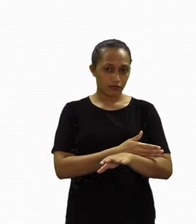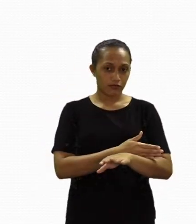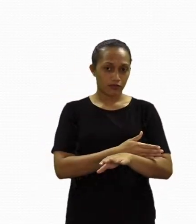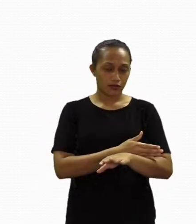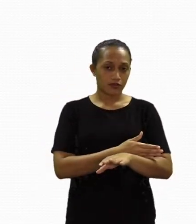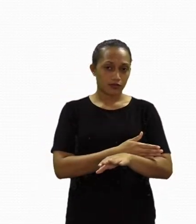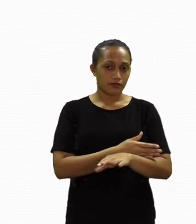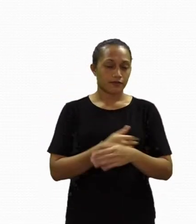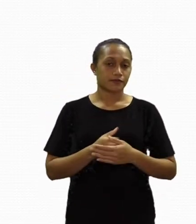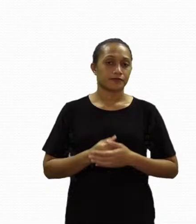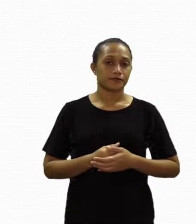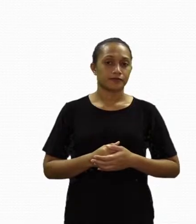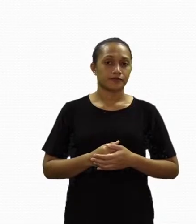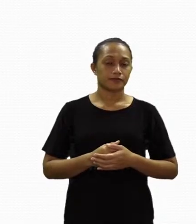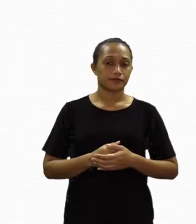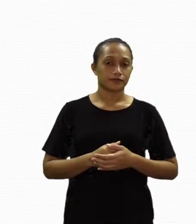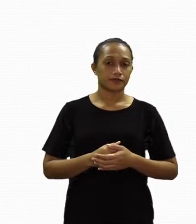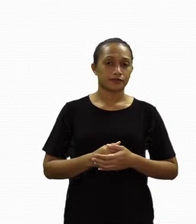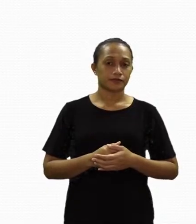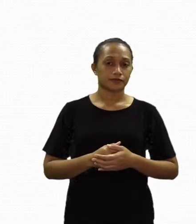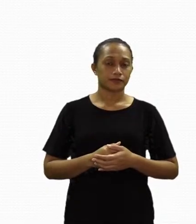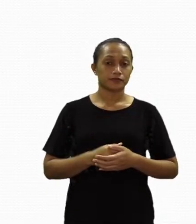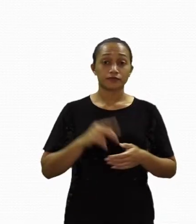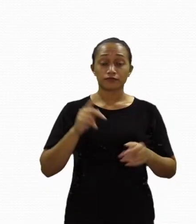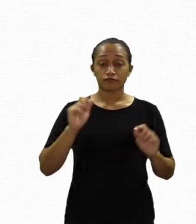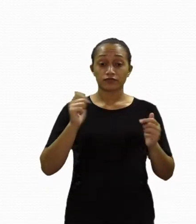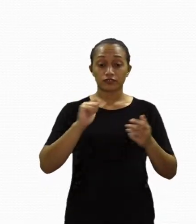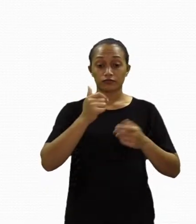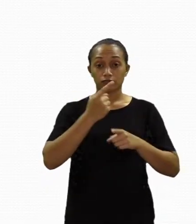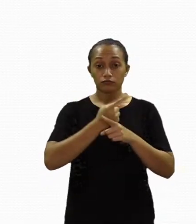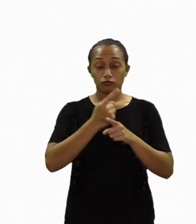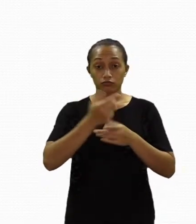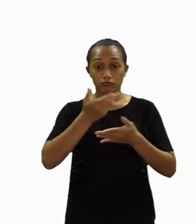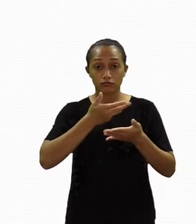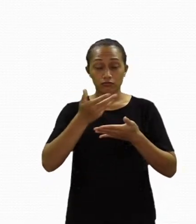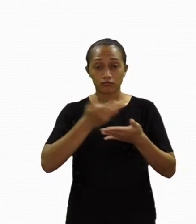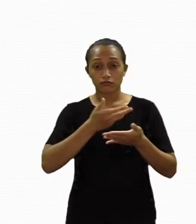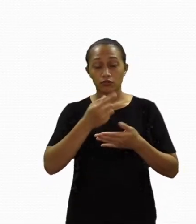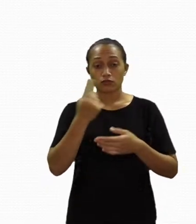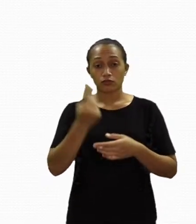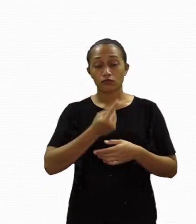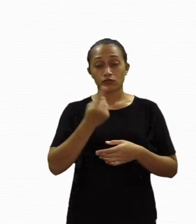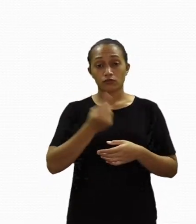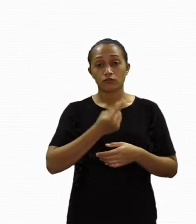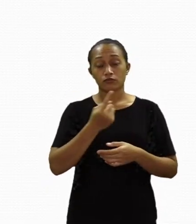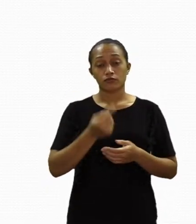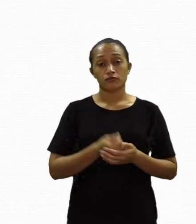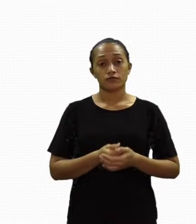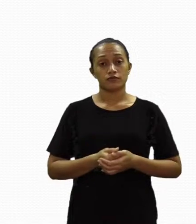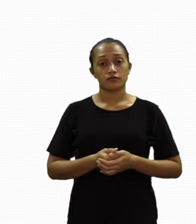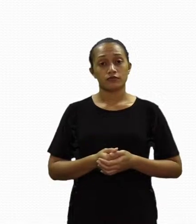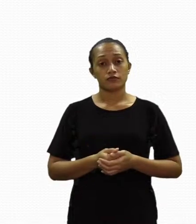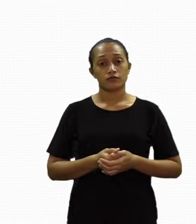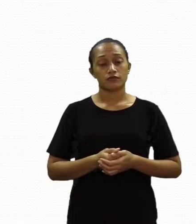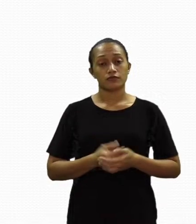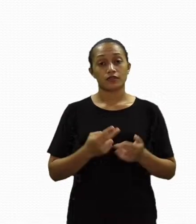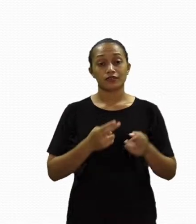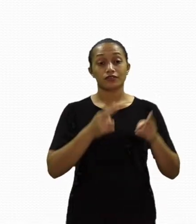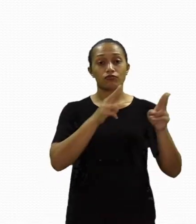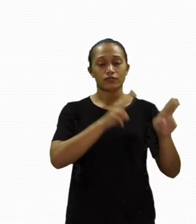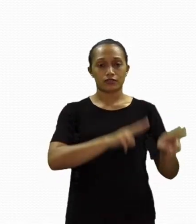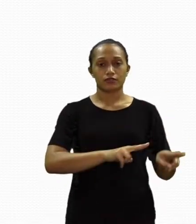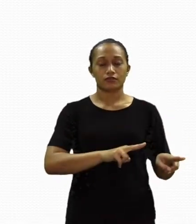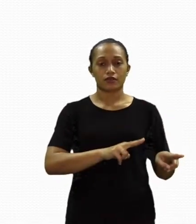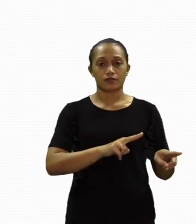Taimi o fire tato le sona. Le sa fatalo inai le resting heart